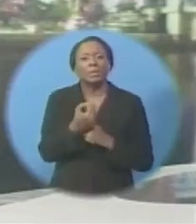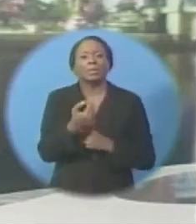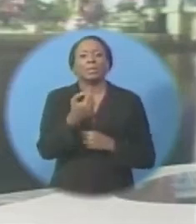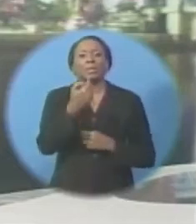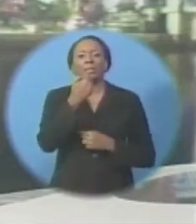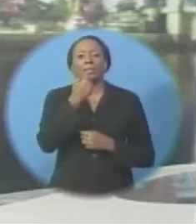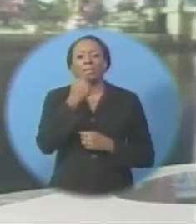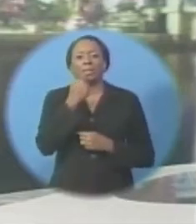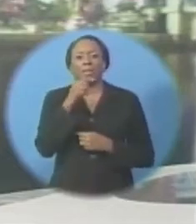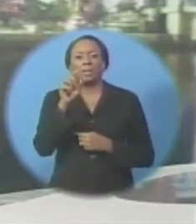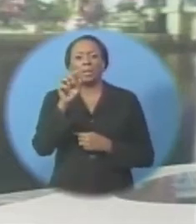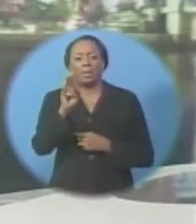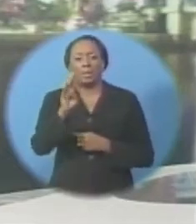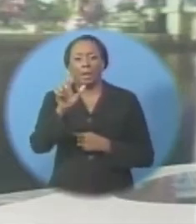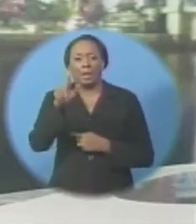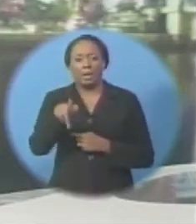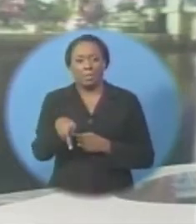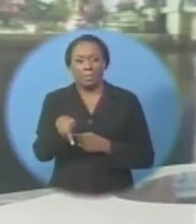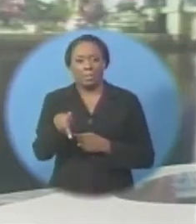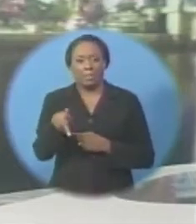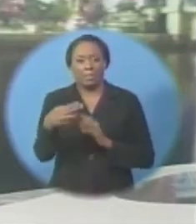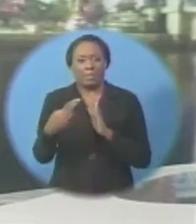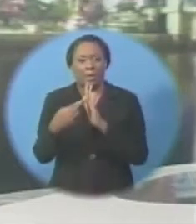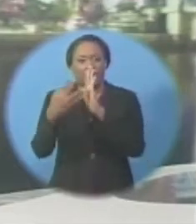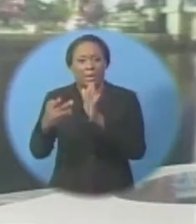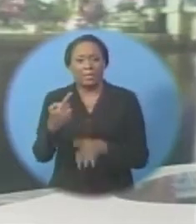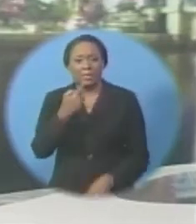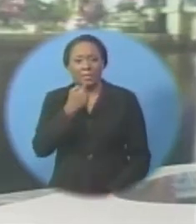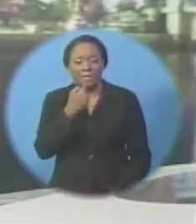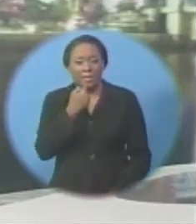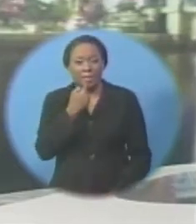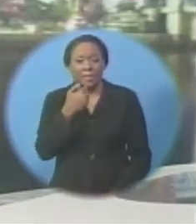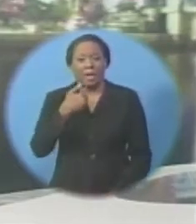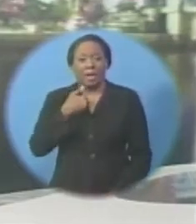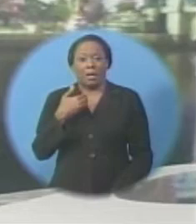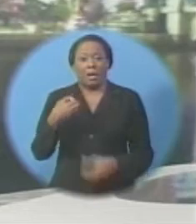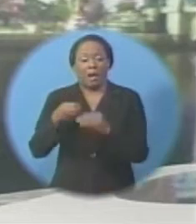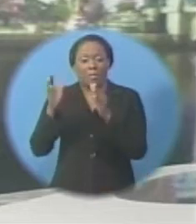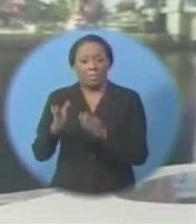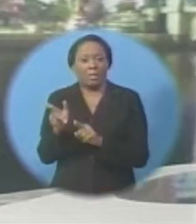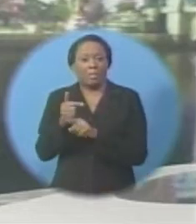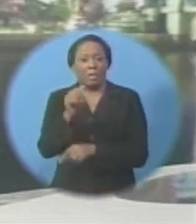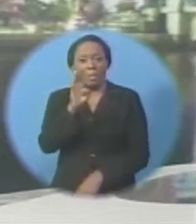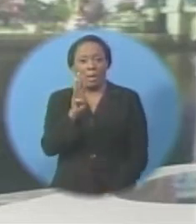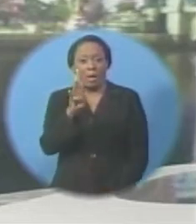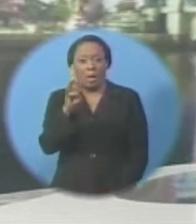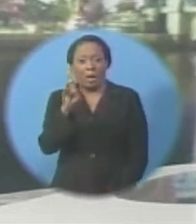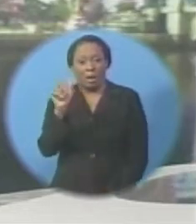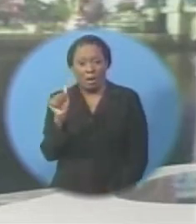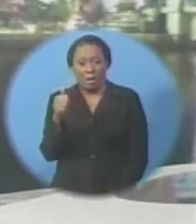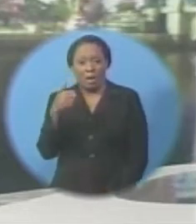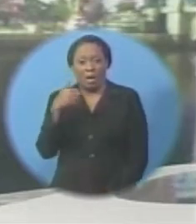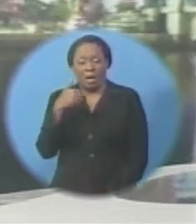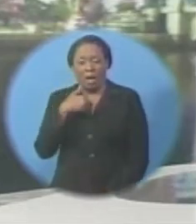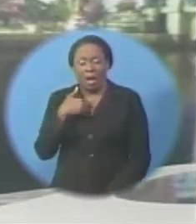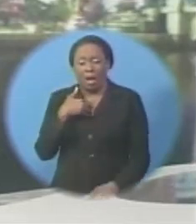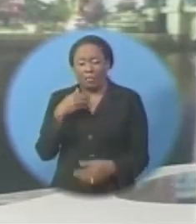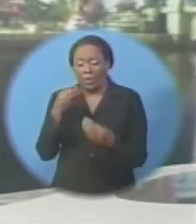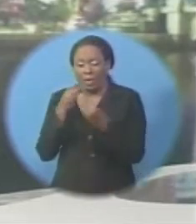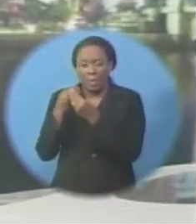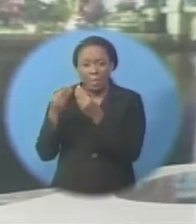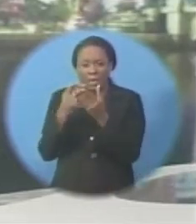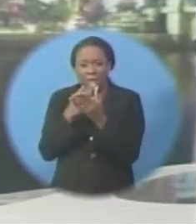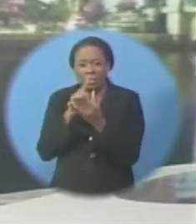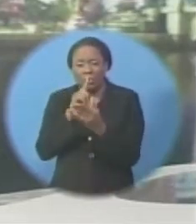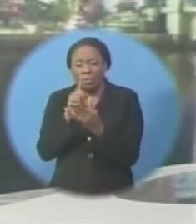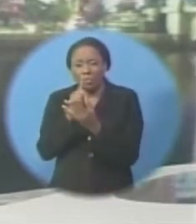Philip North candidate Dr. Sonia Brown said the idea of an officer of the BRA having access to the most intimate information of